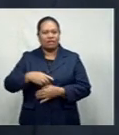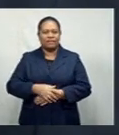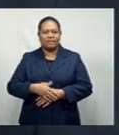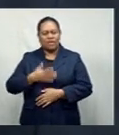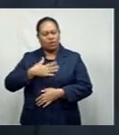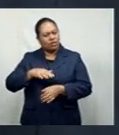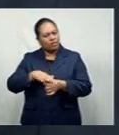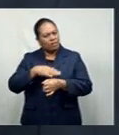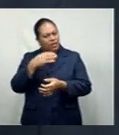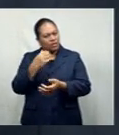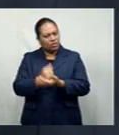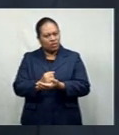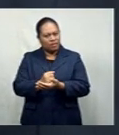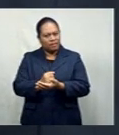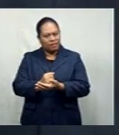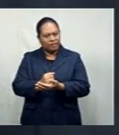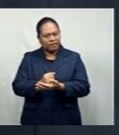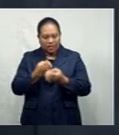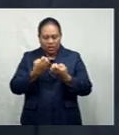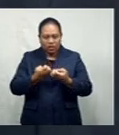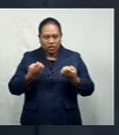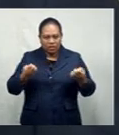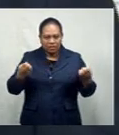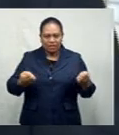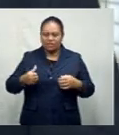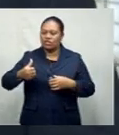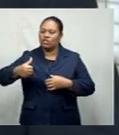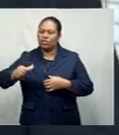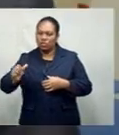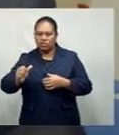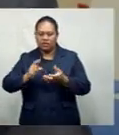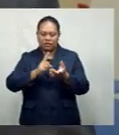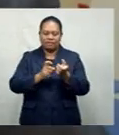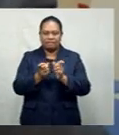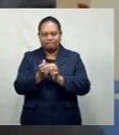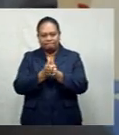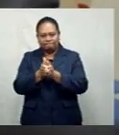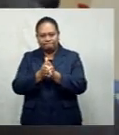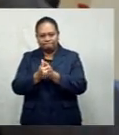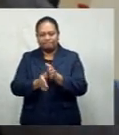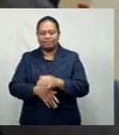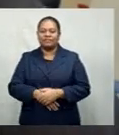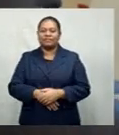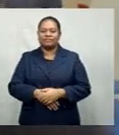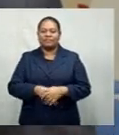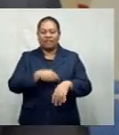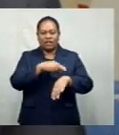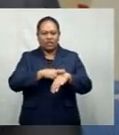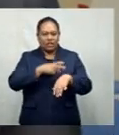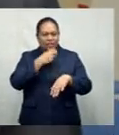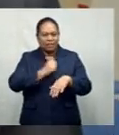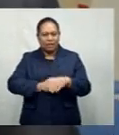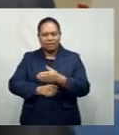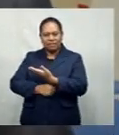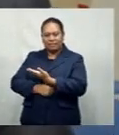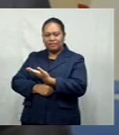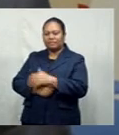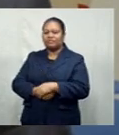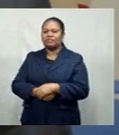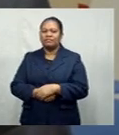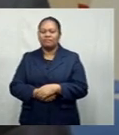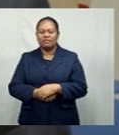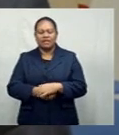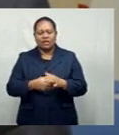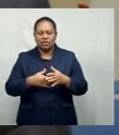ensure that this equipment are used to sanitize. Dr. Bansord says they are also upping the ante